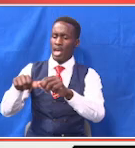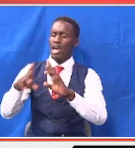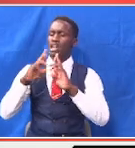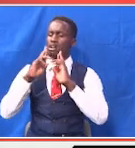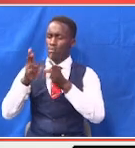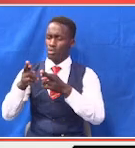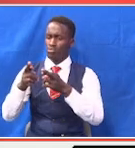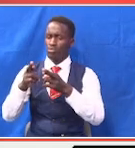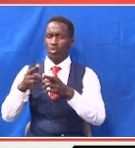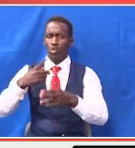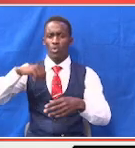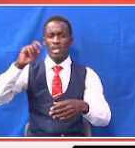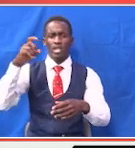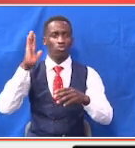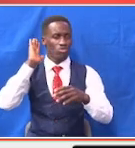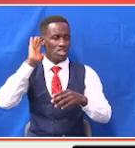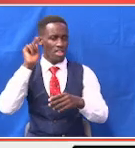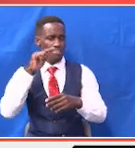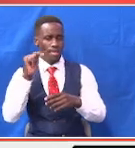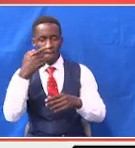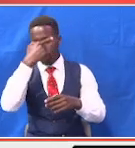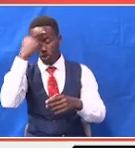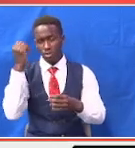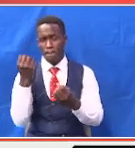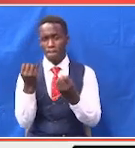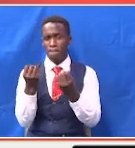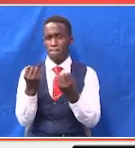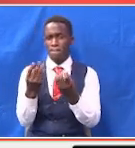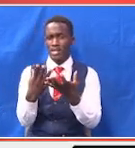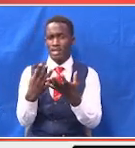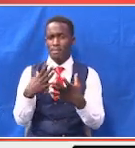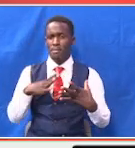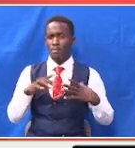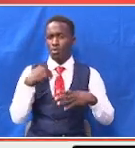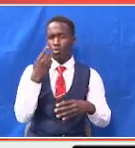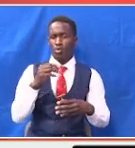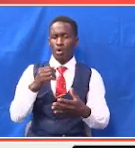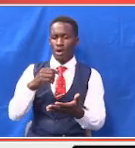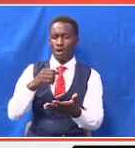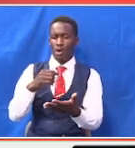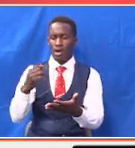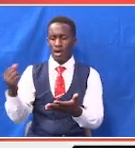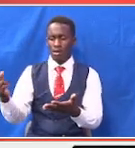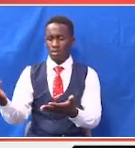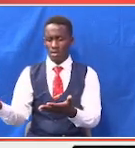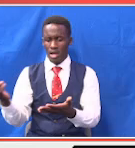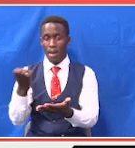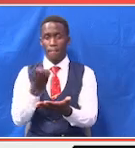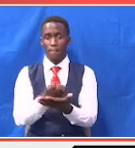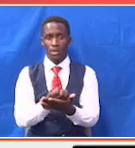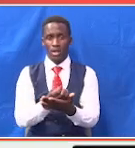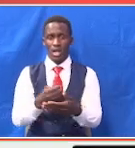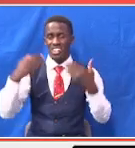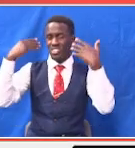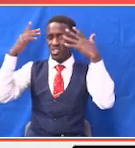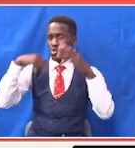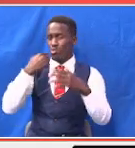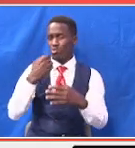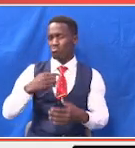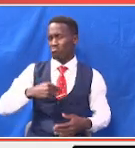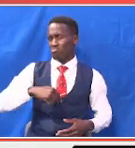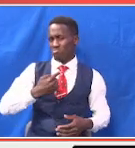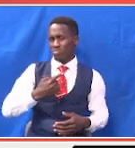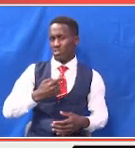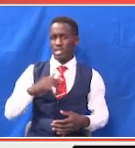hear them because most of the people he has appointed, people don't know who they are. Mm-hmm. They hear more of